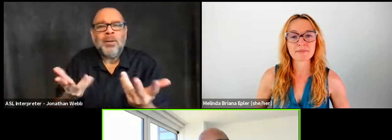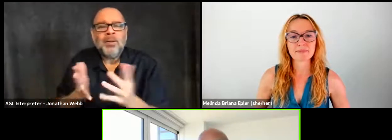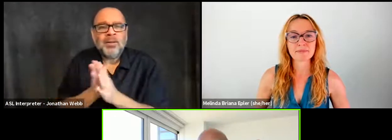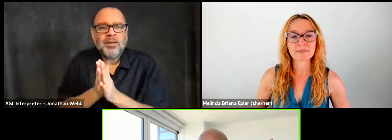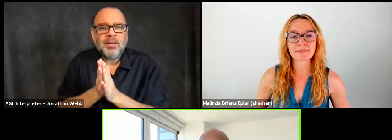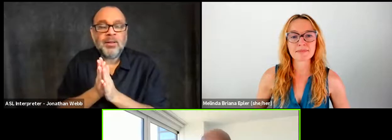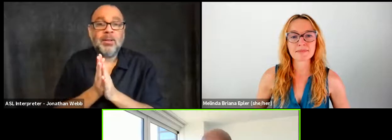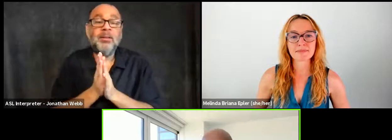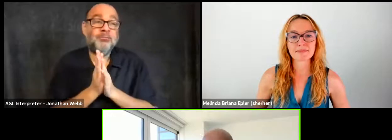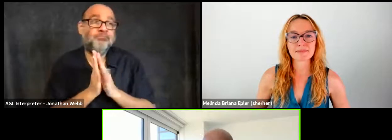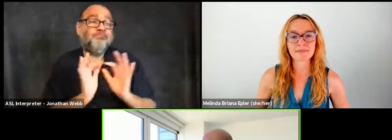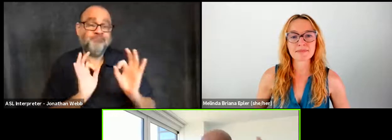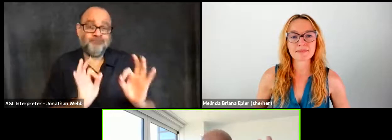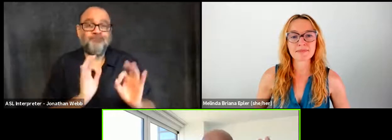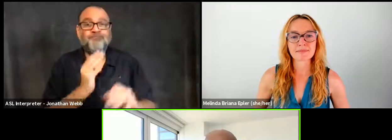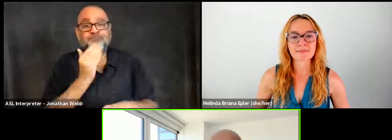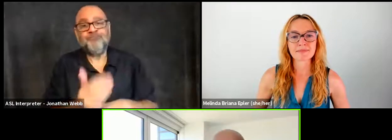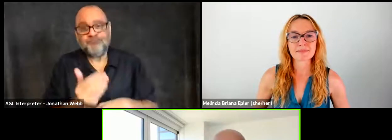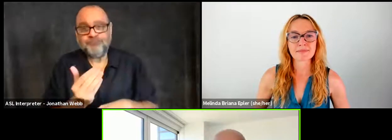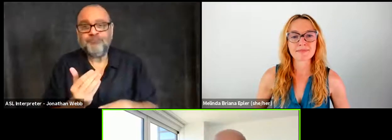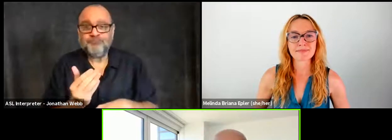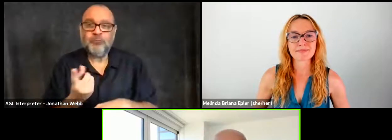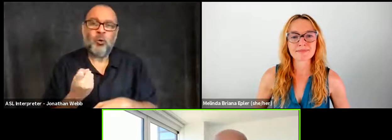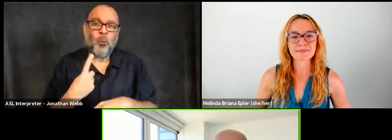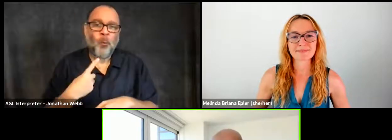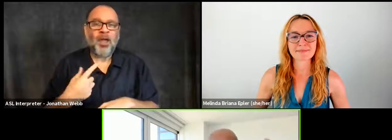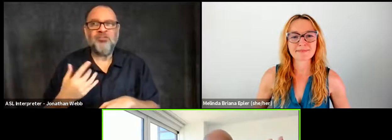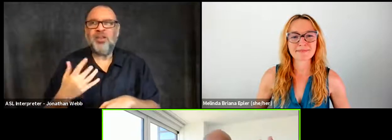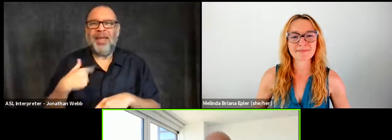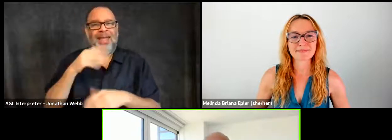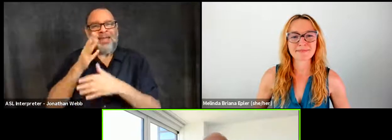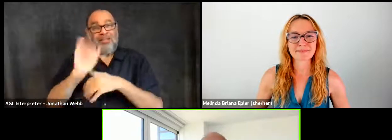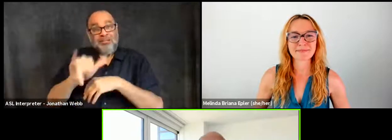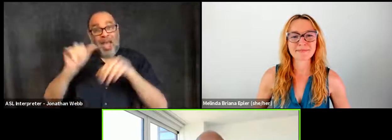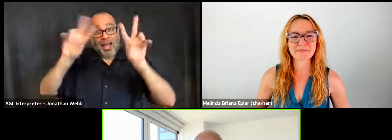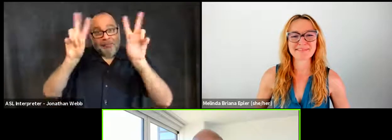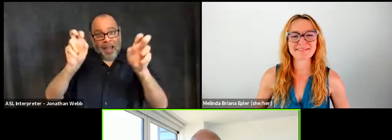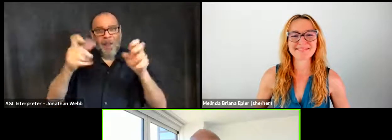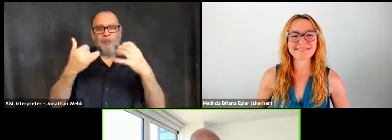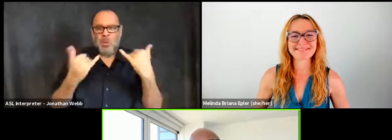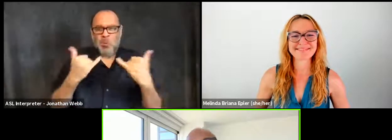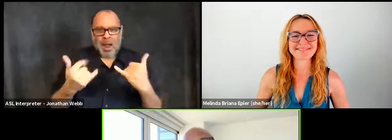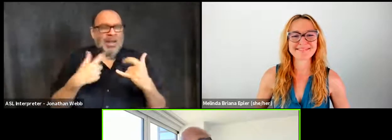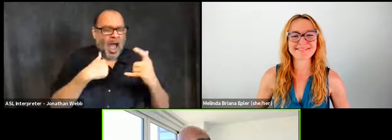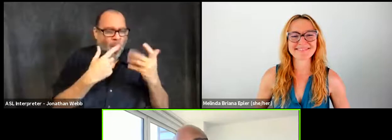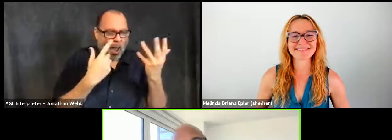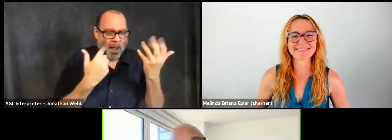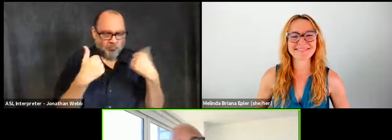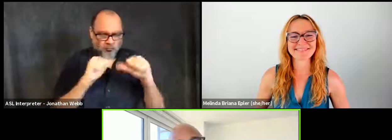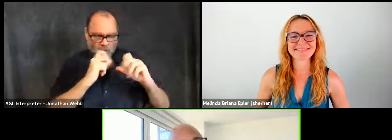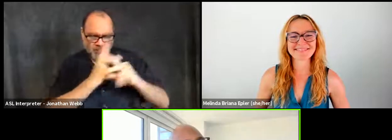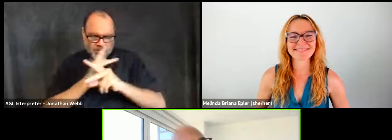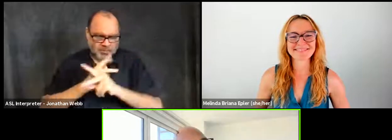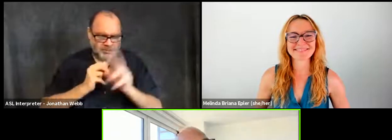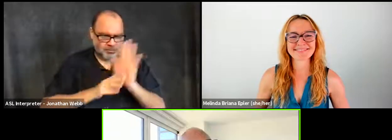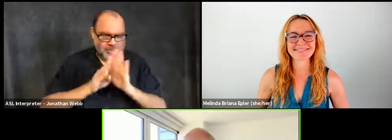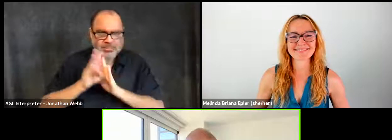And I'm working on some talks, so I'm going to talk for some companies and all that. So some of that is not coming up. Because